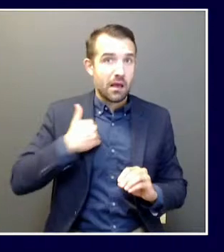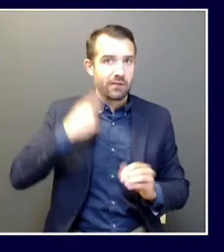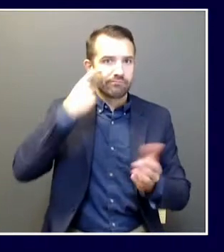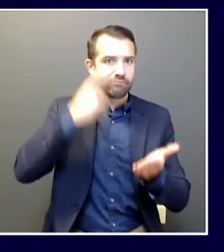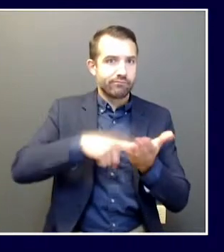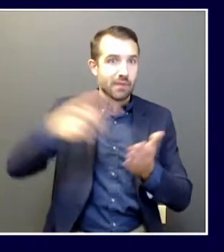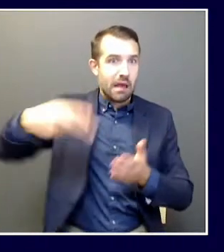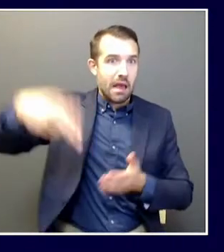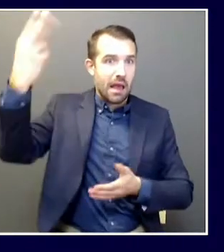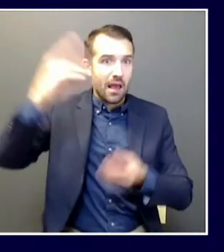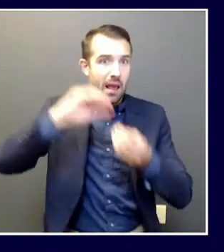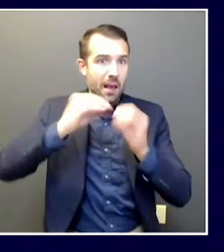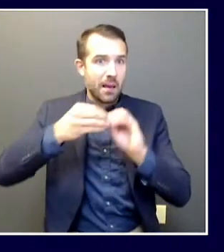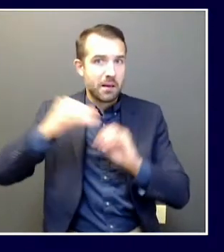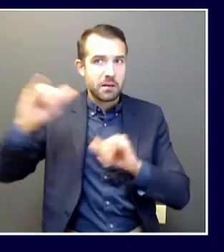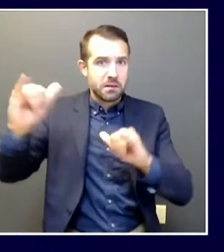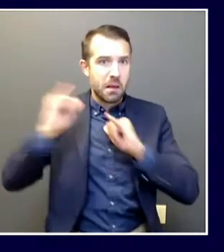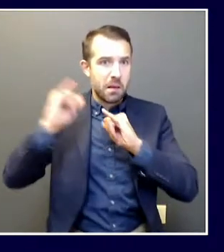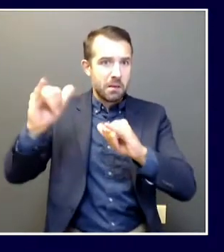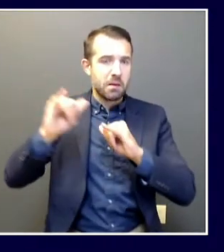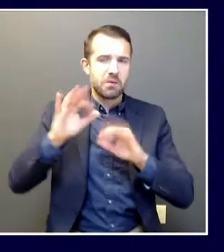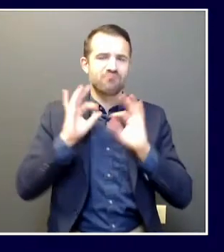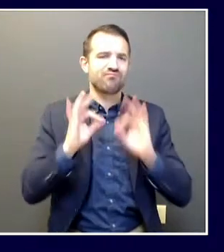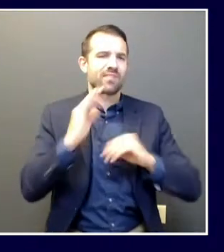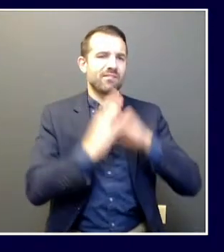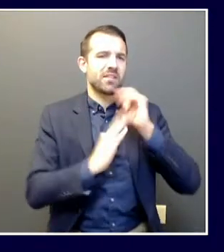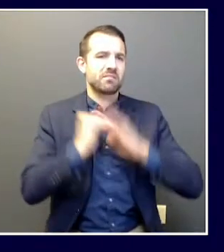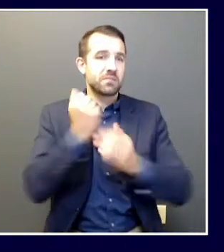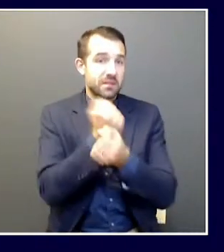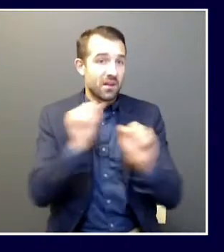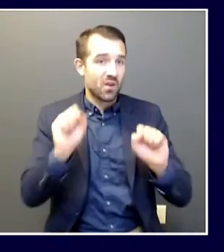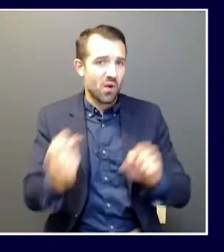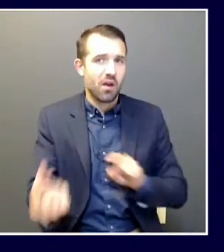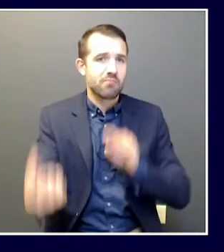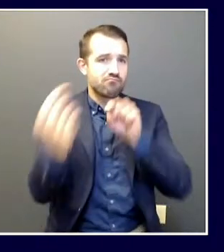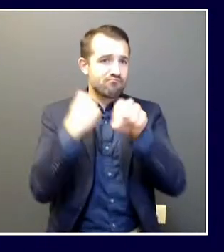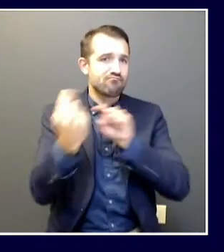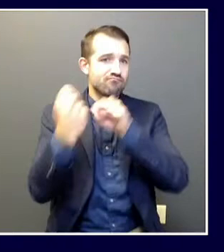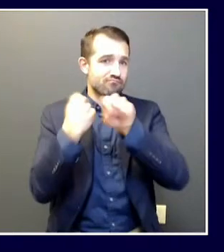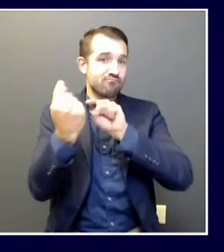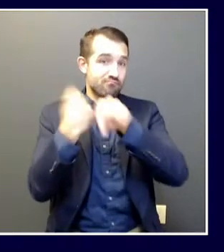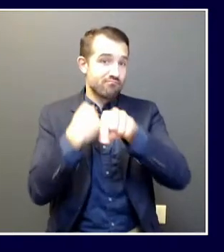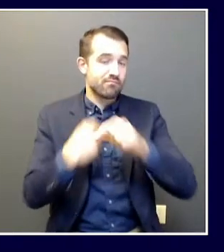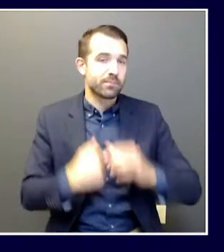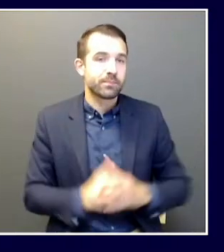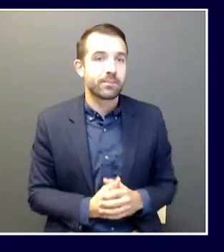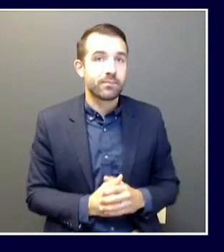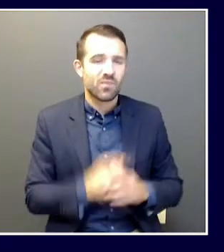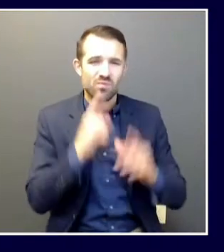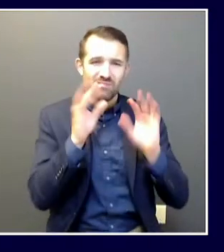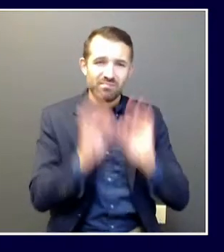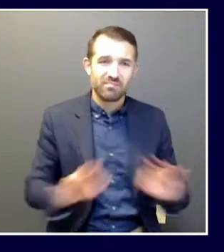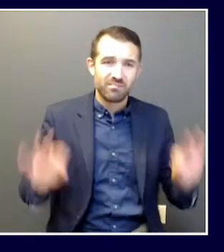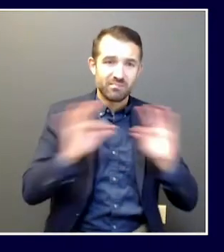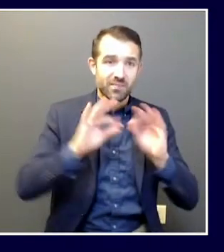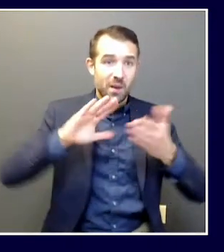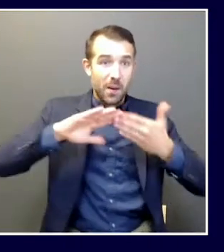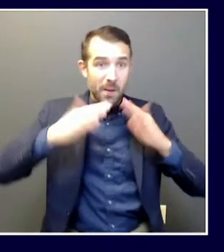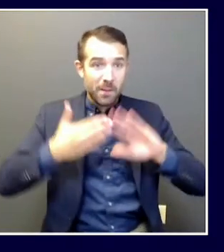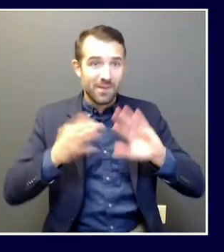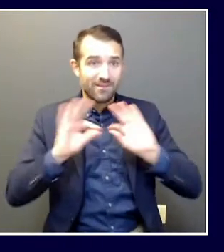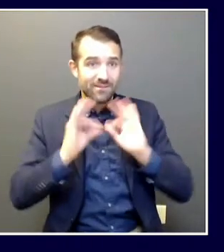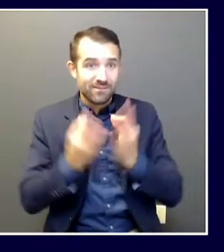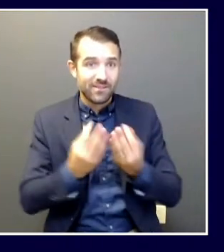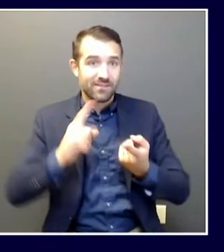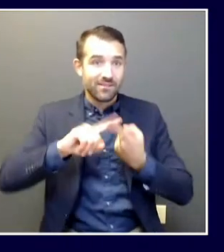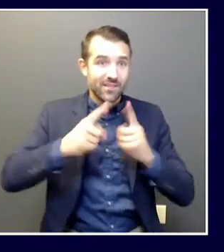safely. And of course, we know how important it will be, particularly for our border communities, to be able to resume those normal rhythms of daily